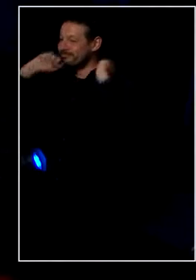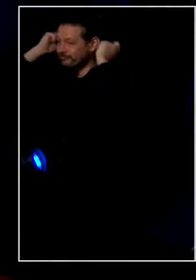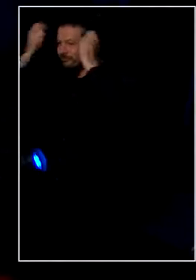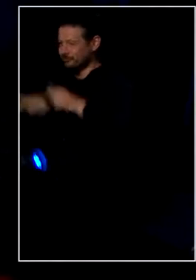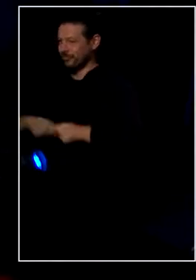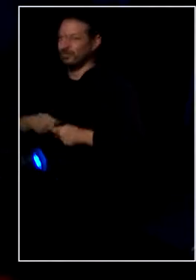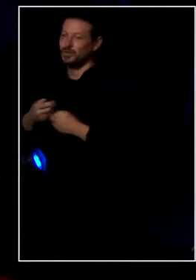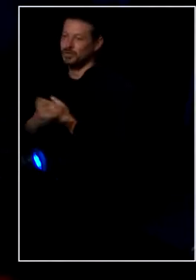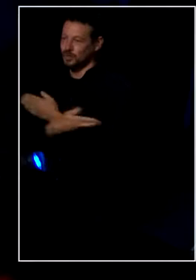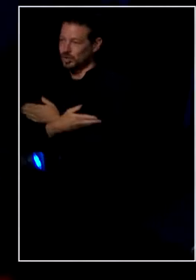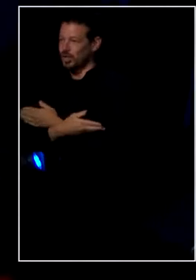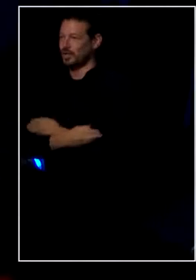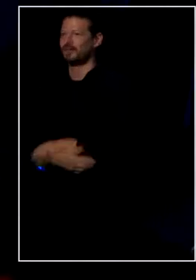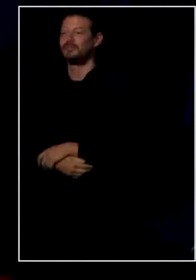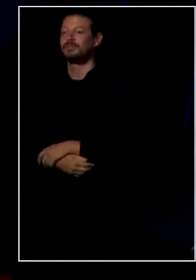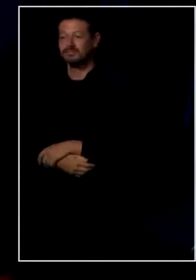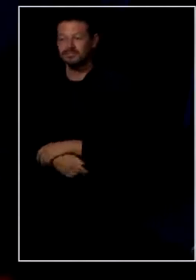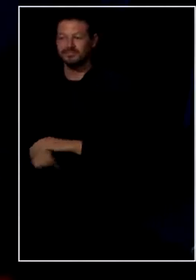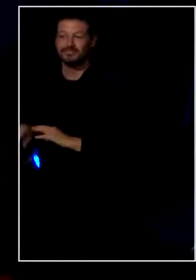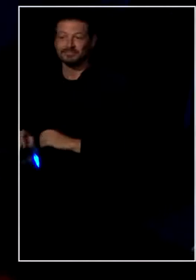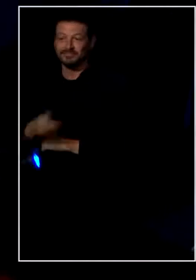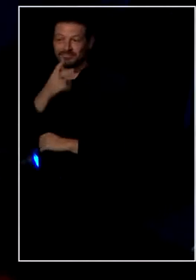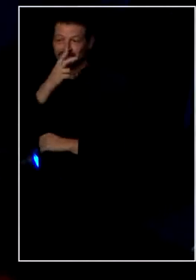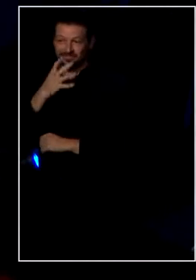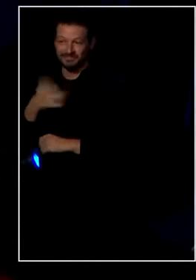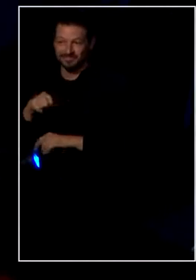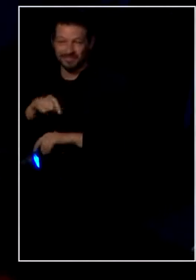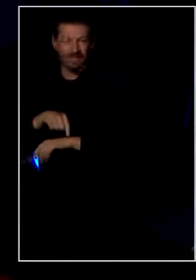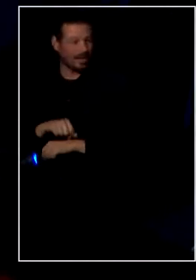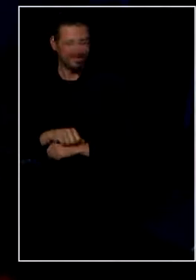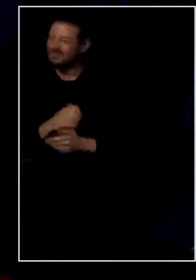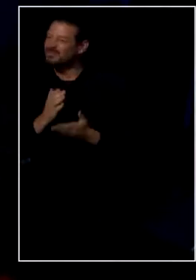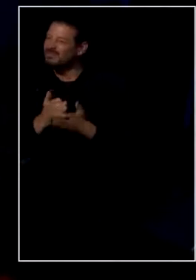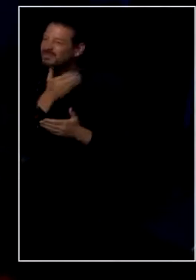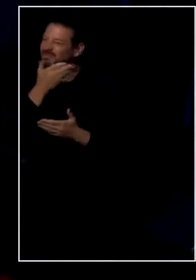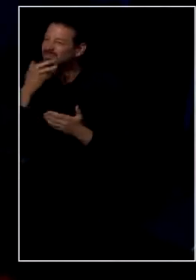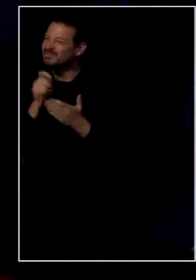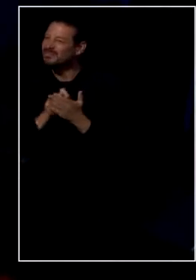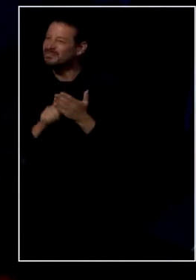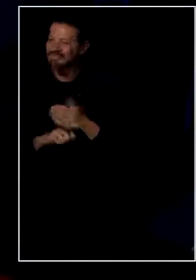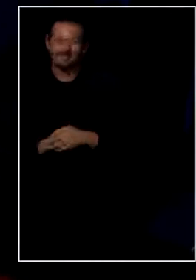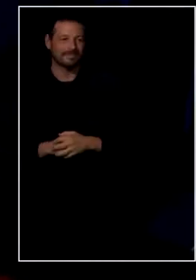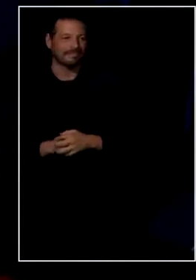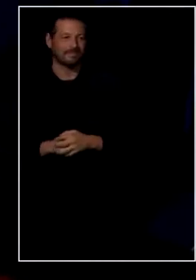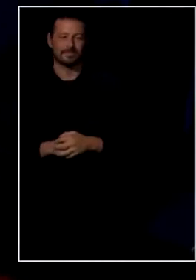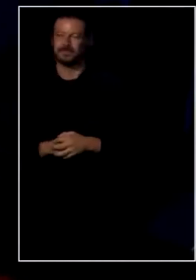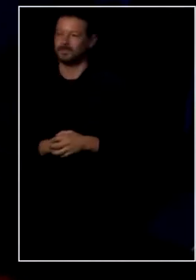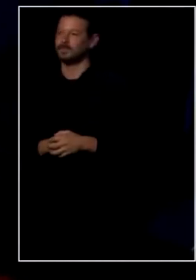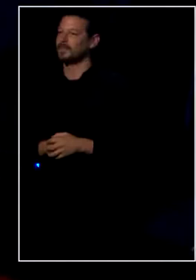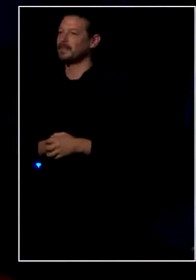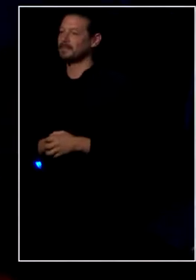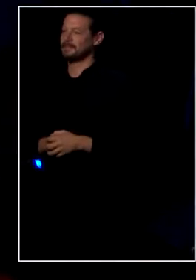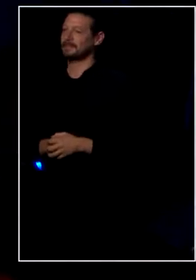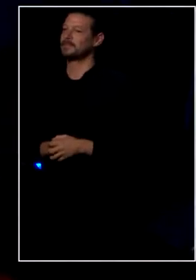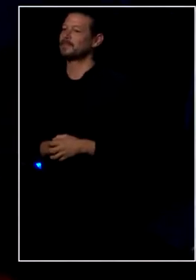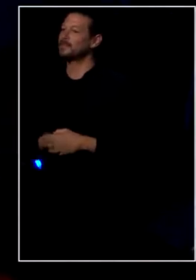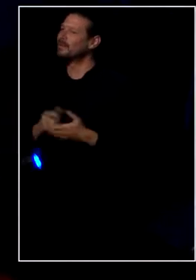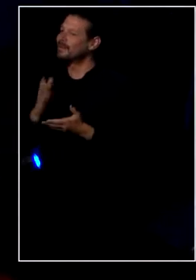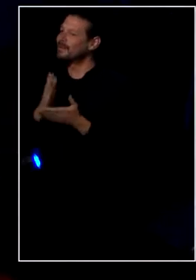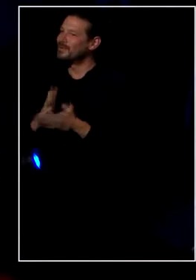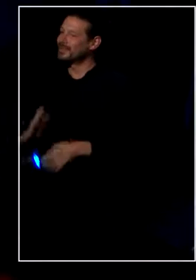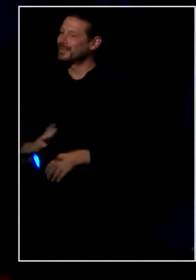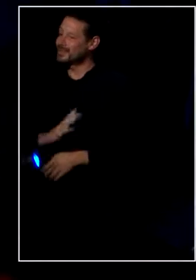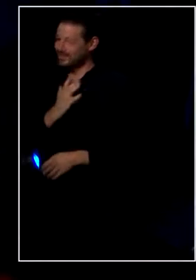head. This is being 25. It's beautiful. And in that, I think it is interesting you